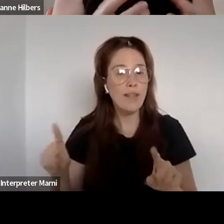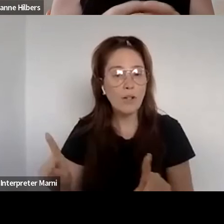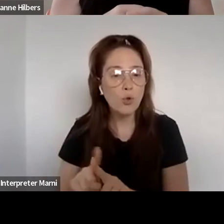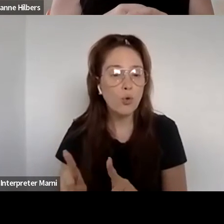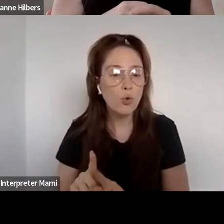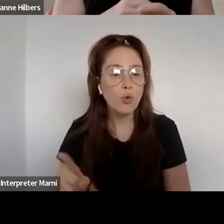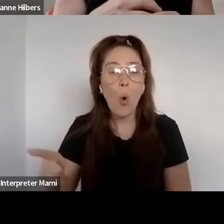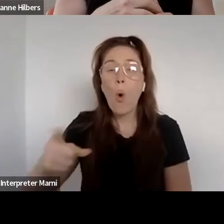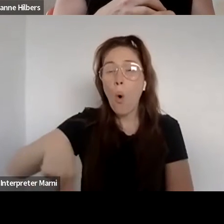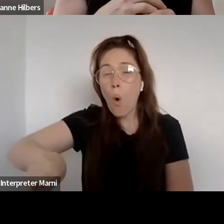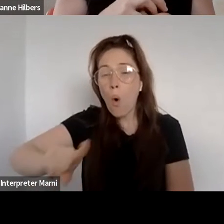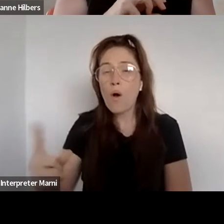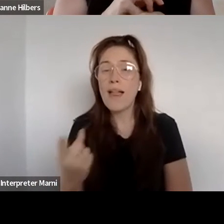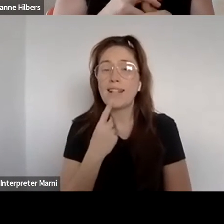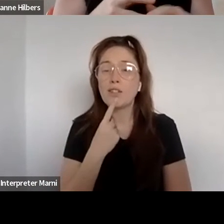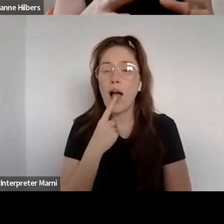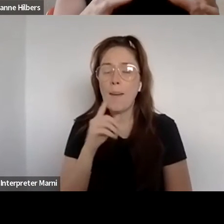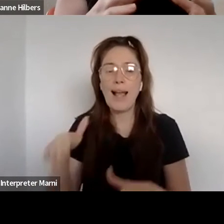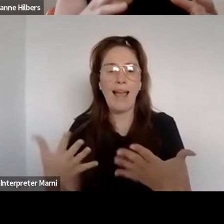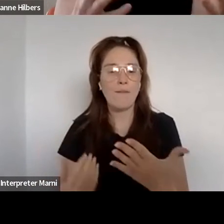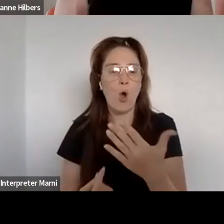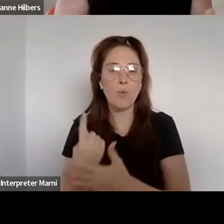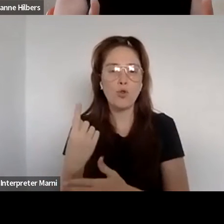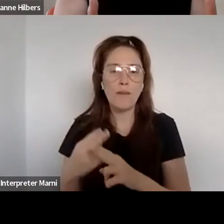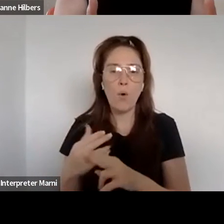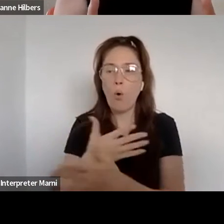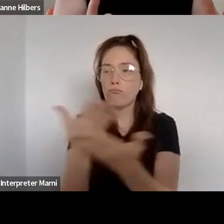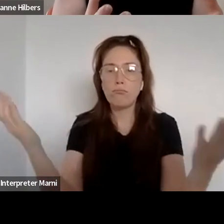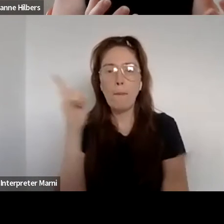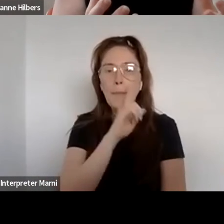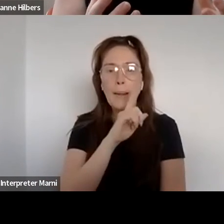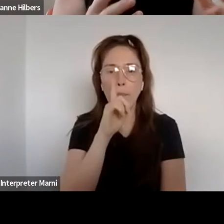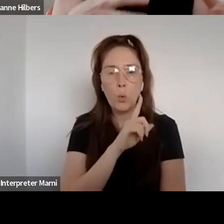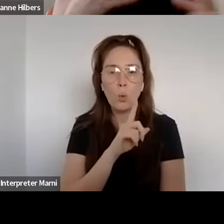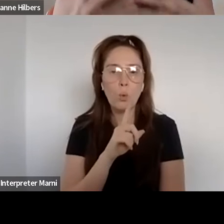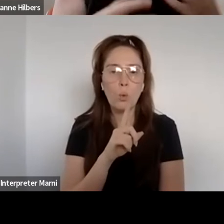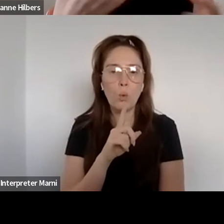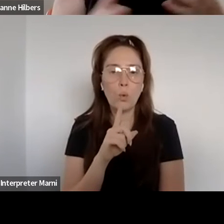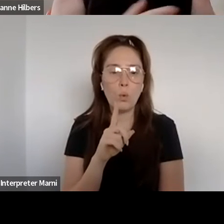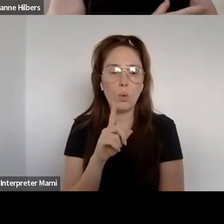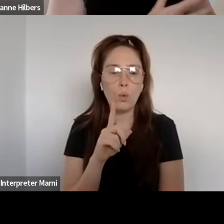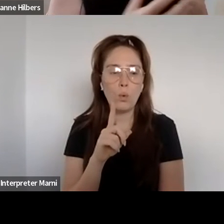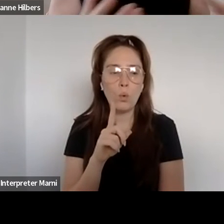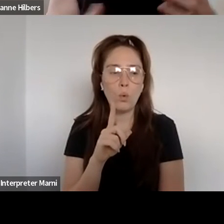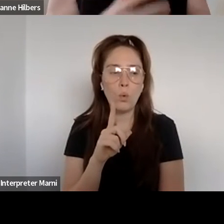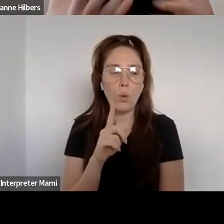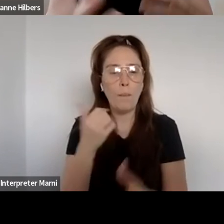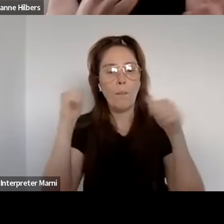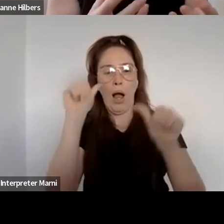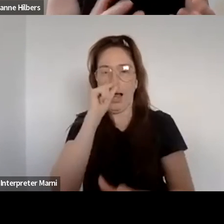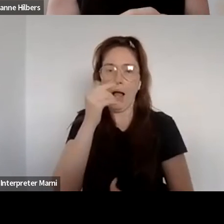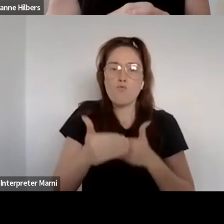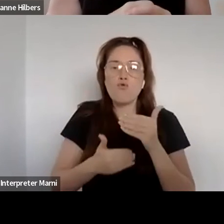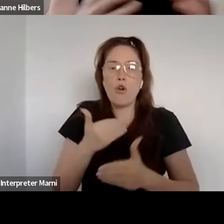type of way of coming together provided an opportunity for people to be able to process something that, as Zena said,